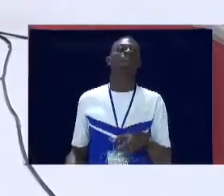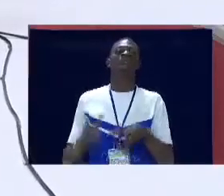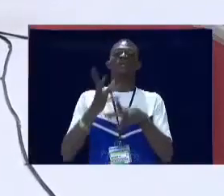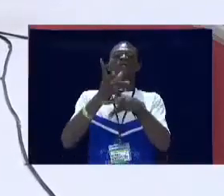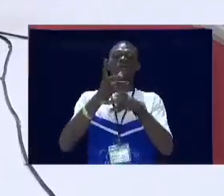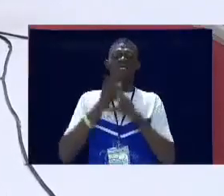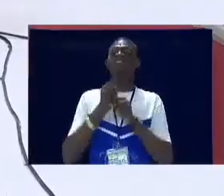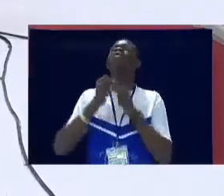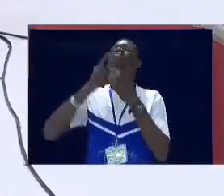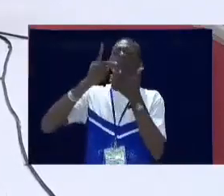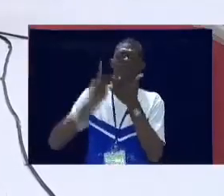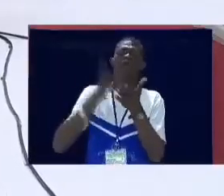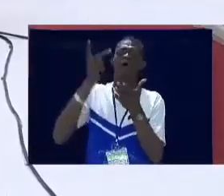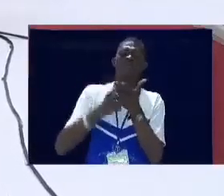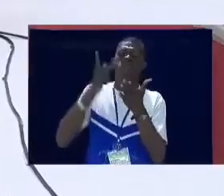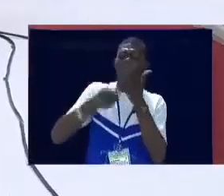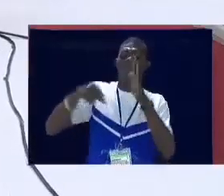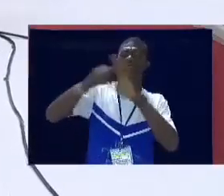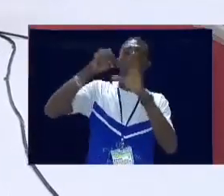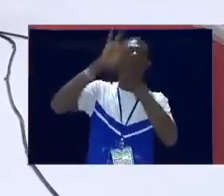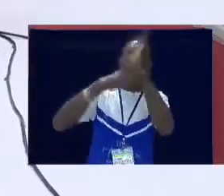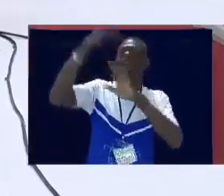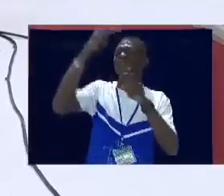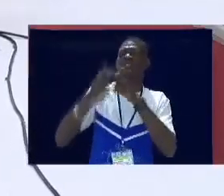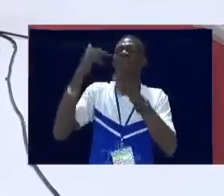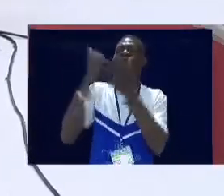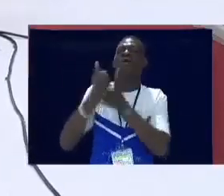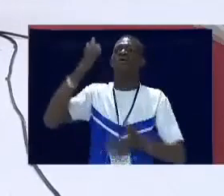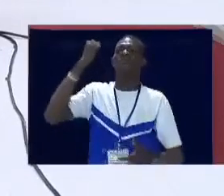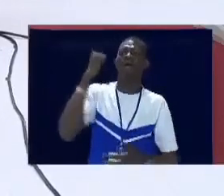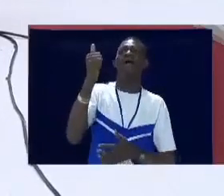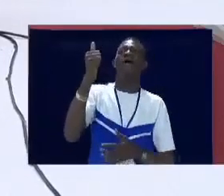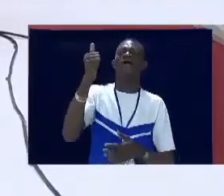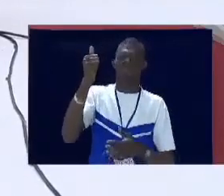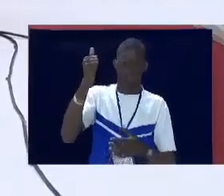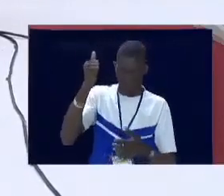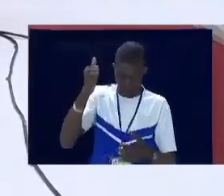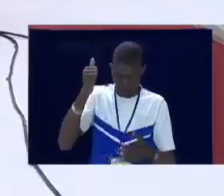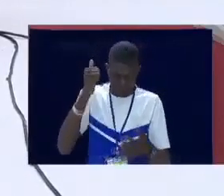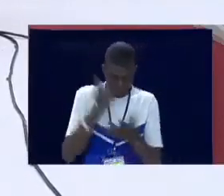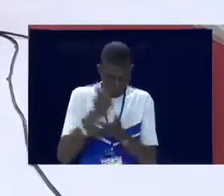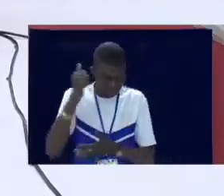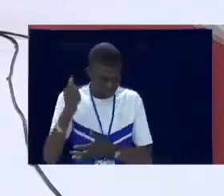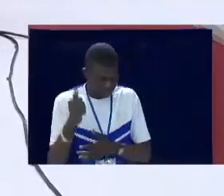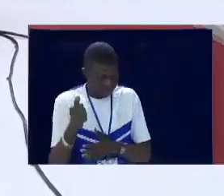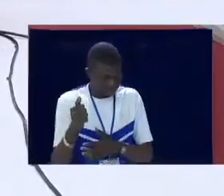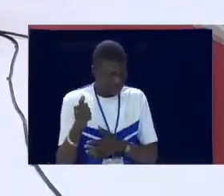Receive the double portion. Amen. Egba iloko meji.